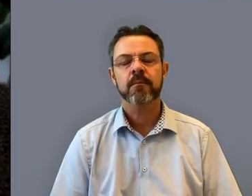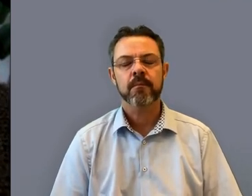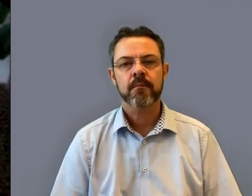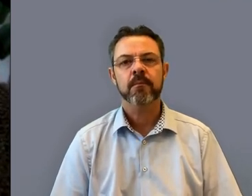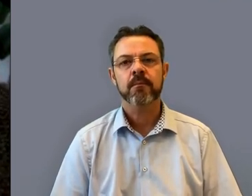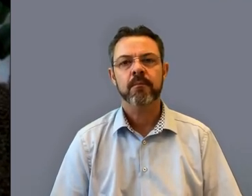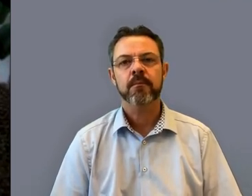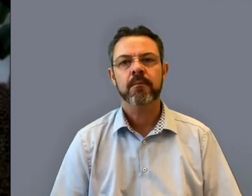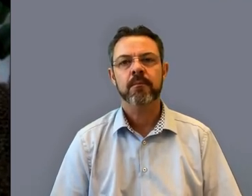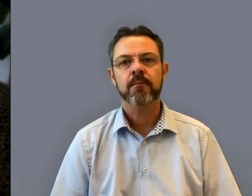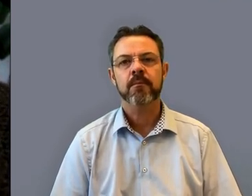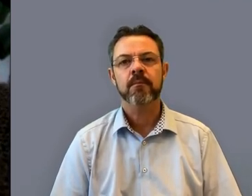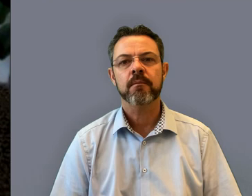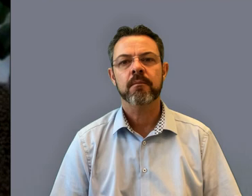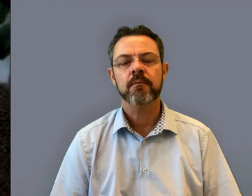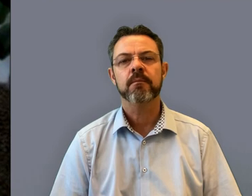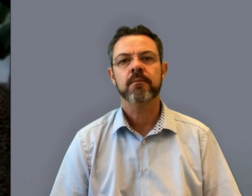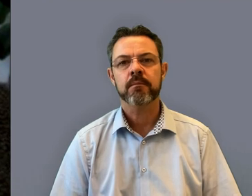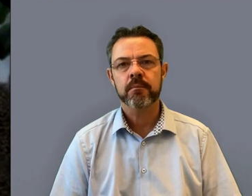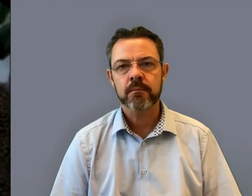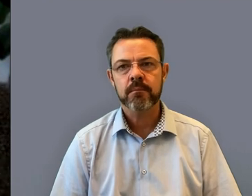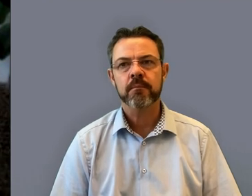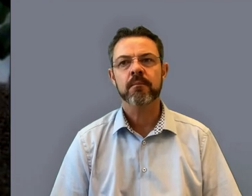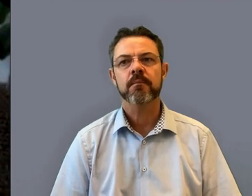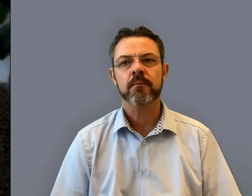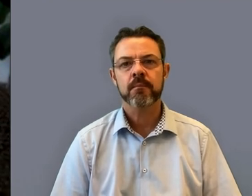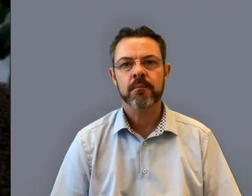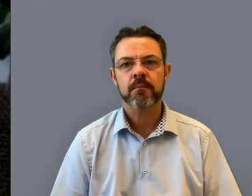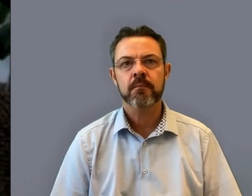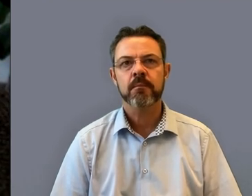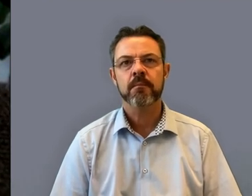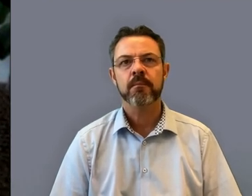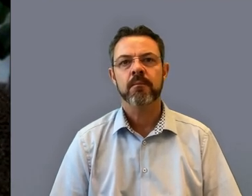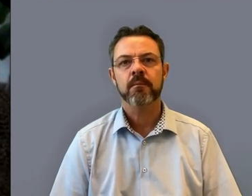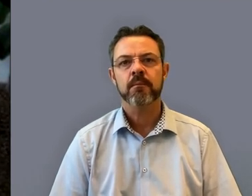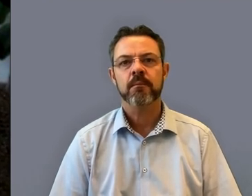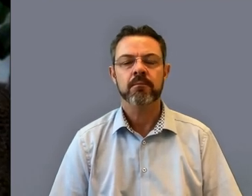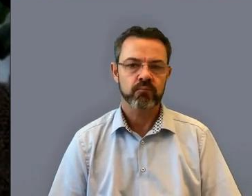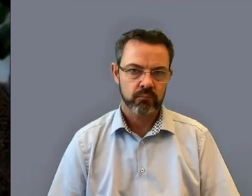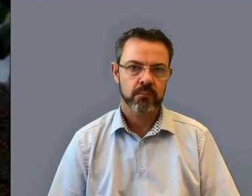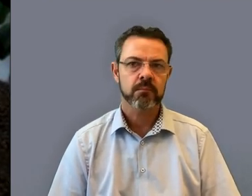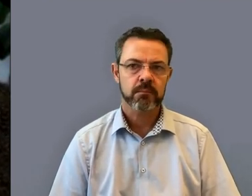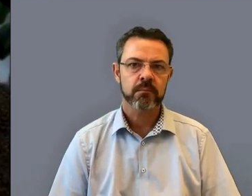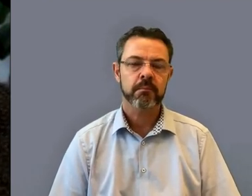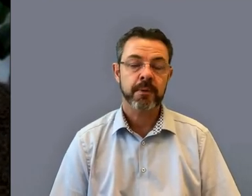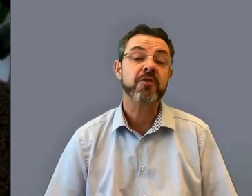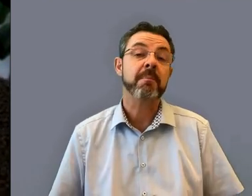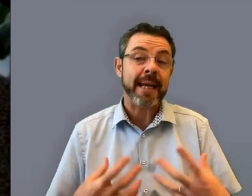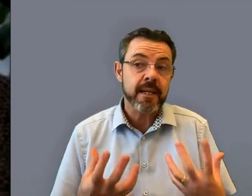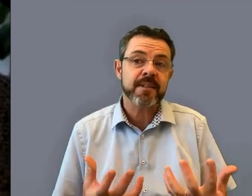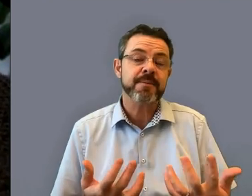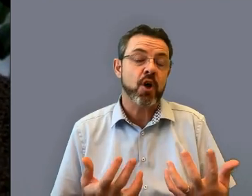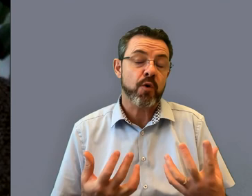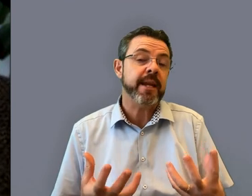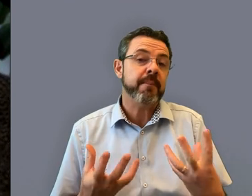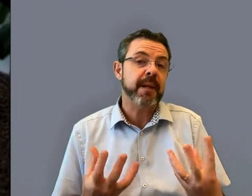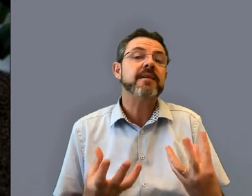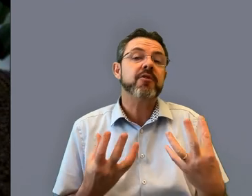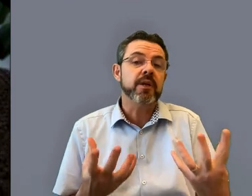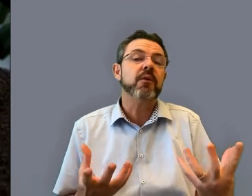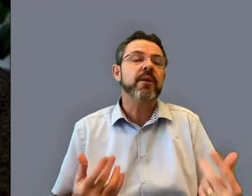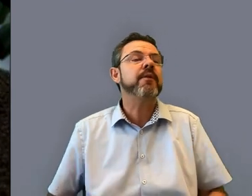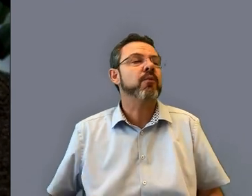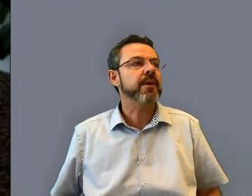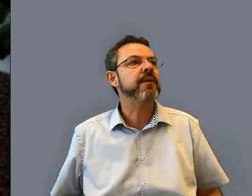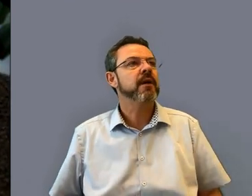off your contractors. If demand picks up, you can bring in new contractors. Because the mechanisms are already in